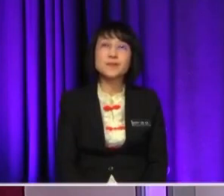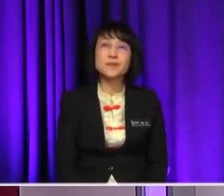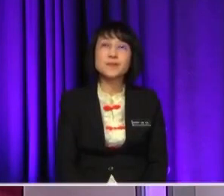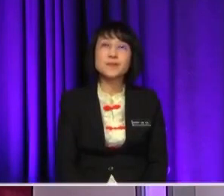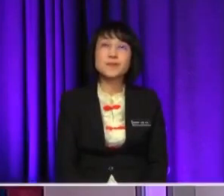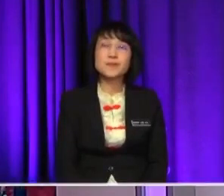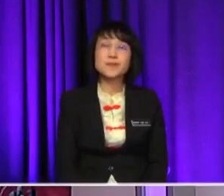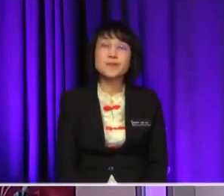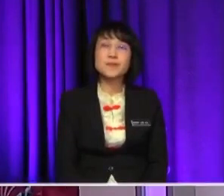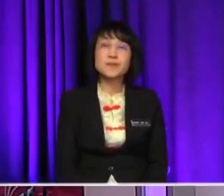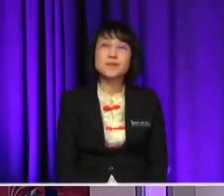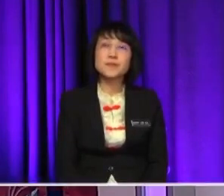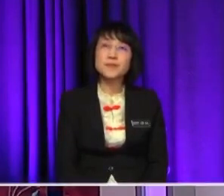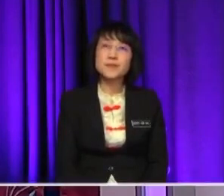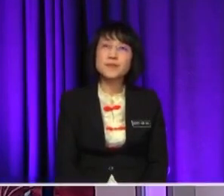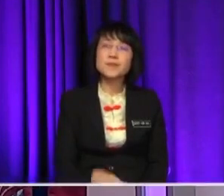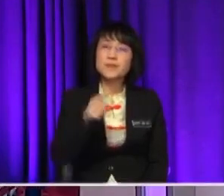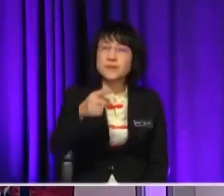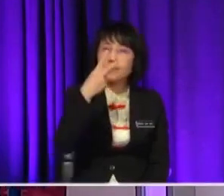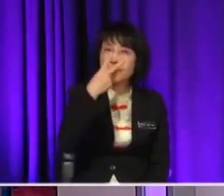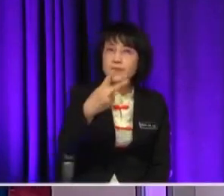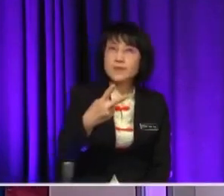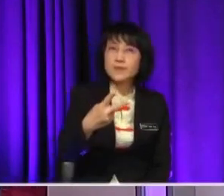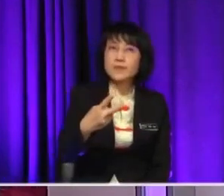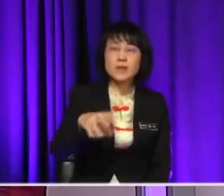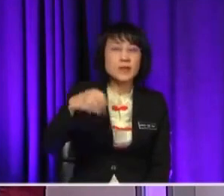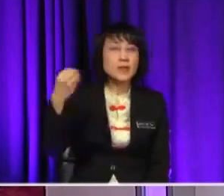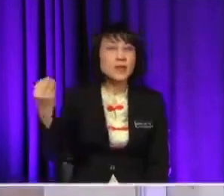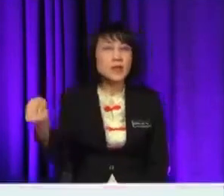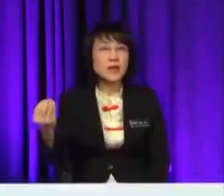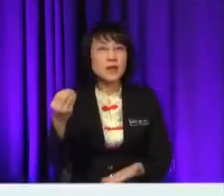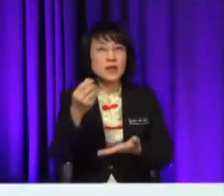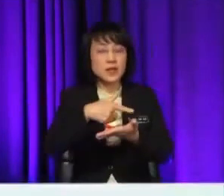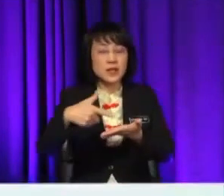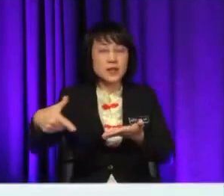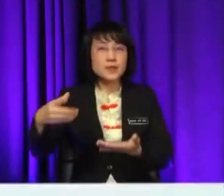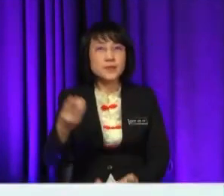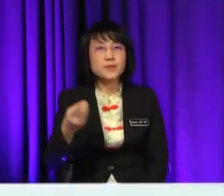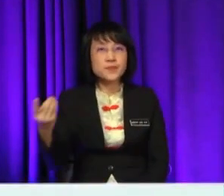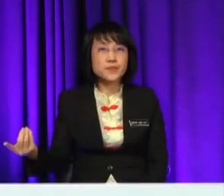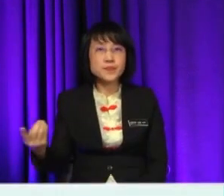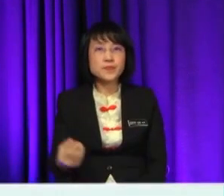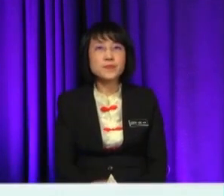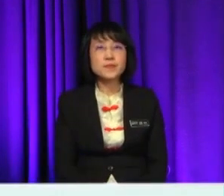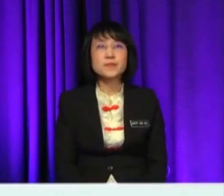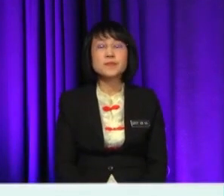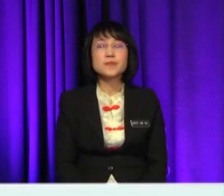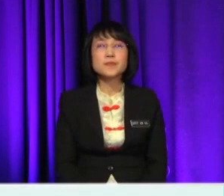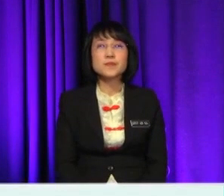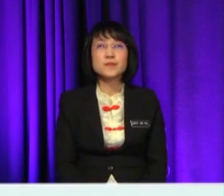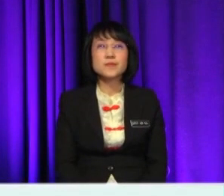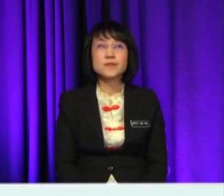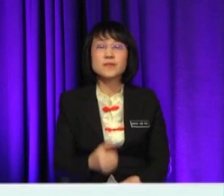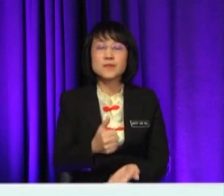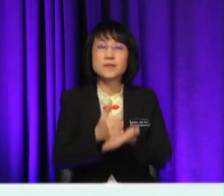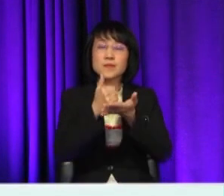personification, the imagery was. Okay. Now, do you all see any other lit devices here before you think about who the persona is, to